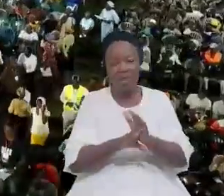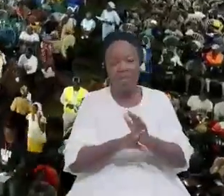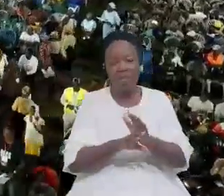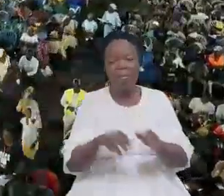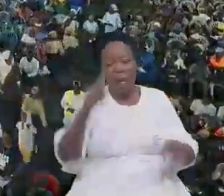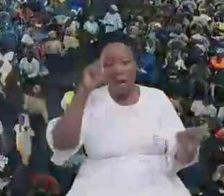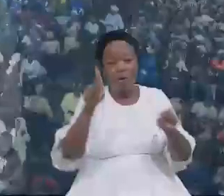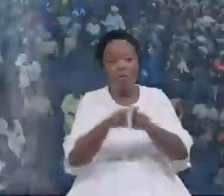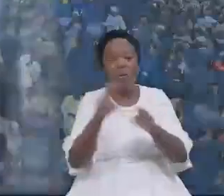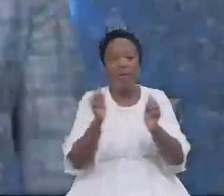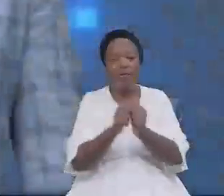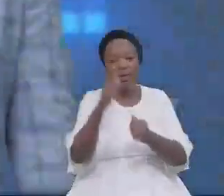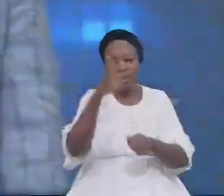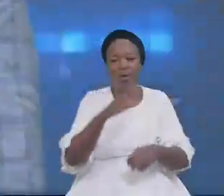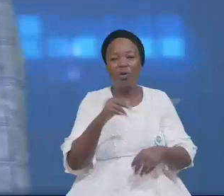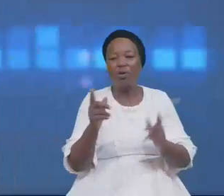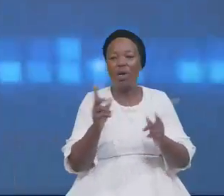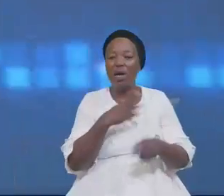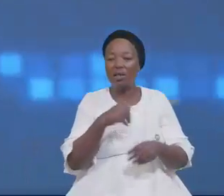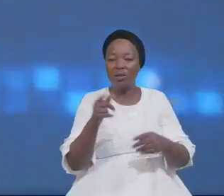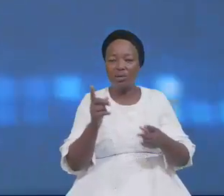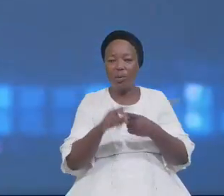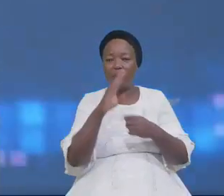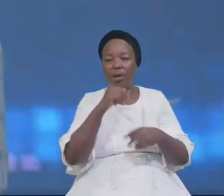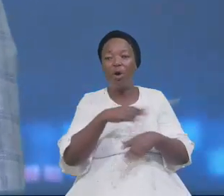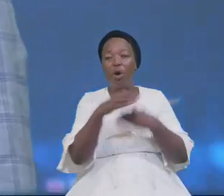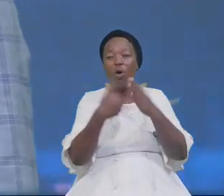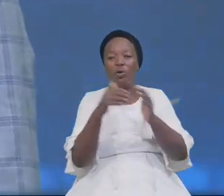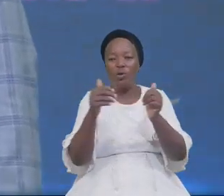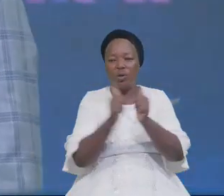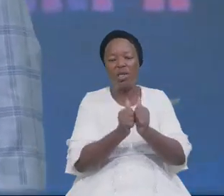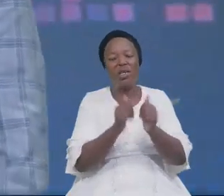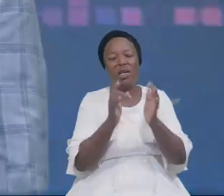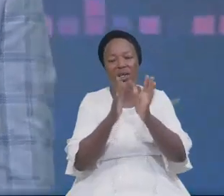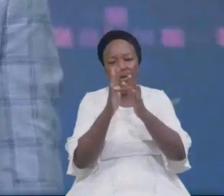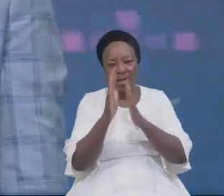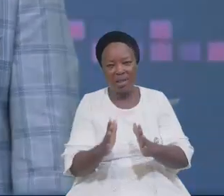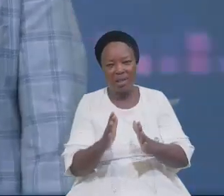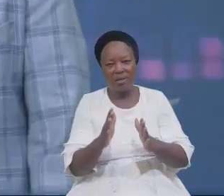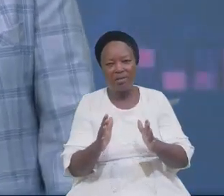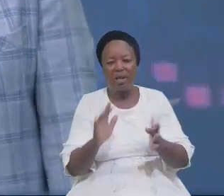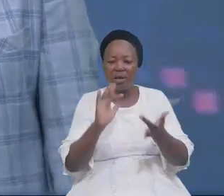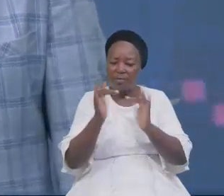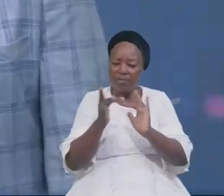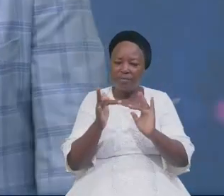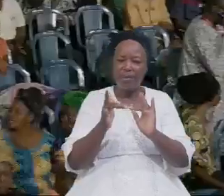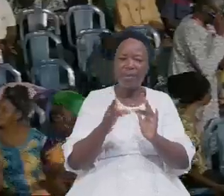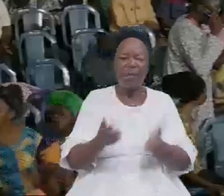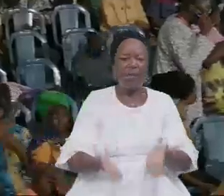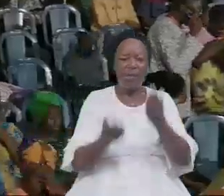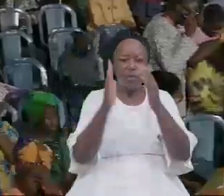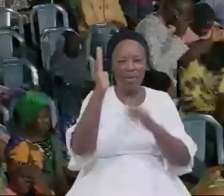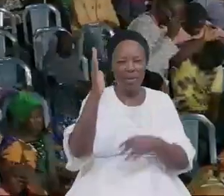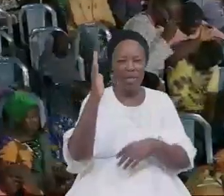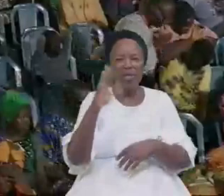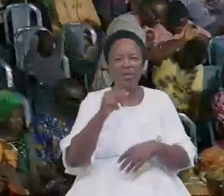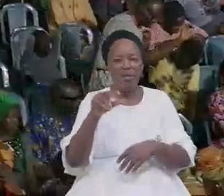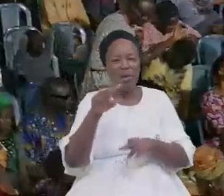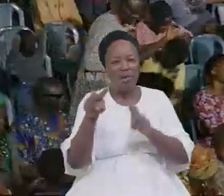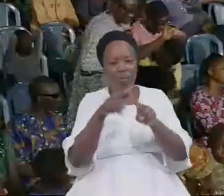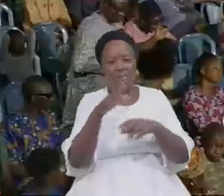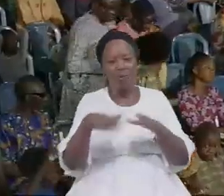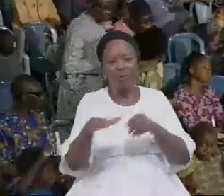Christian. Wherever you are, you raise up that hand. Online, raise up your hand. You're watching over the television, raise up your hand.